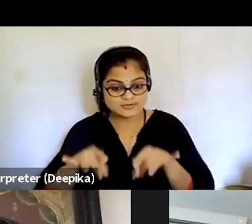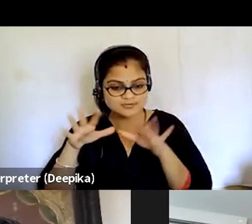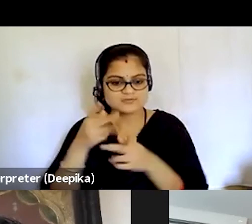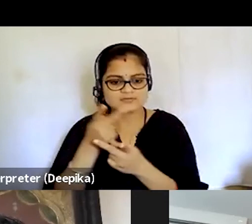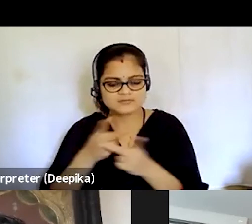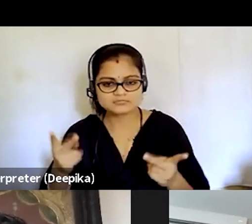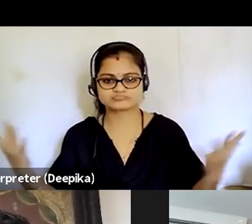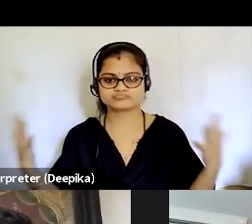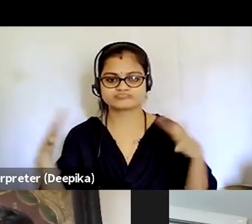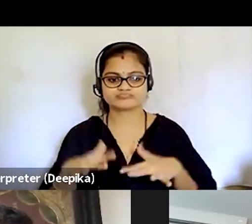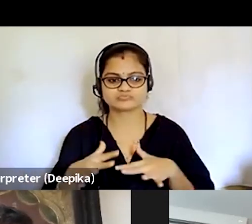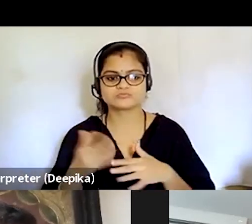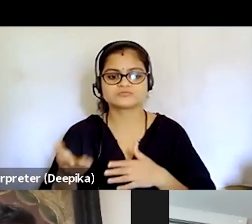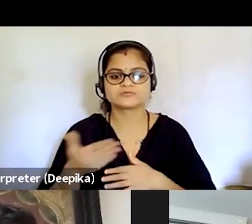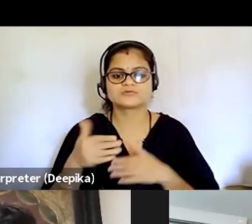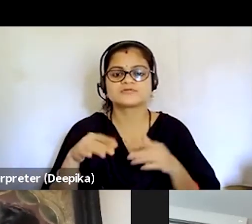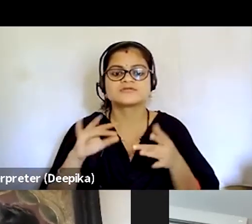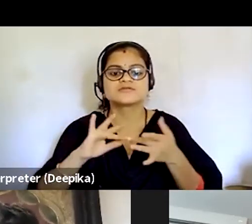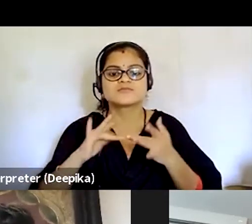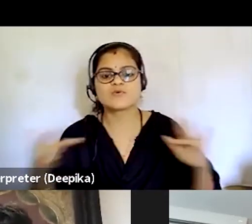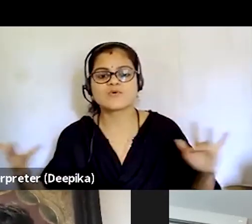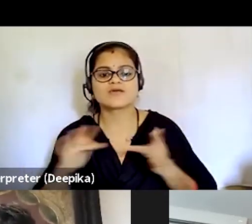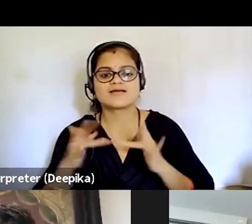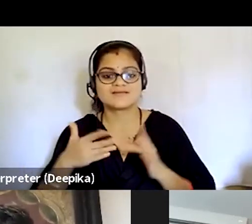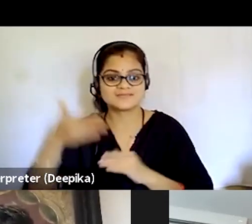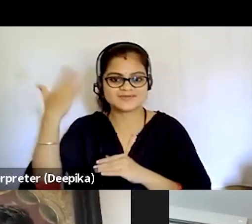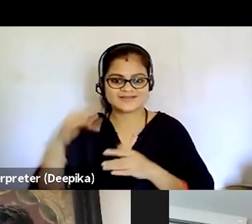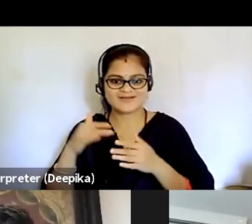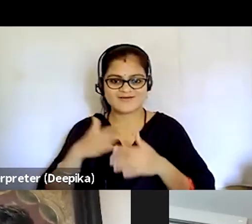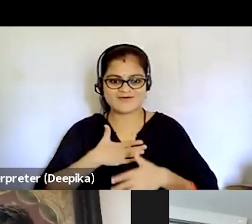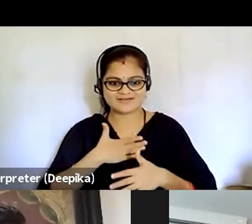It became an online version of what it was, and